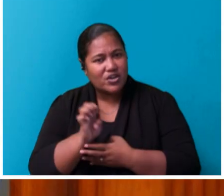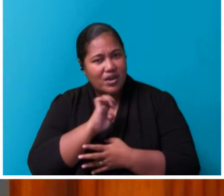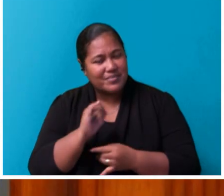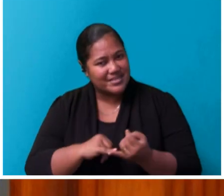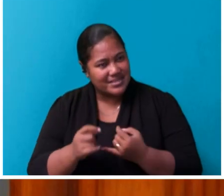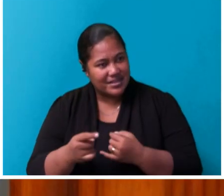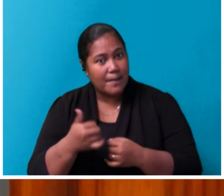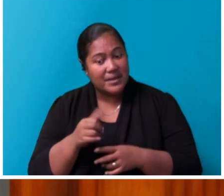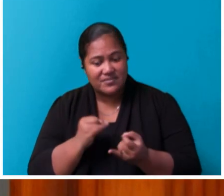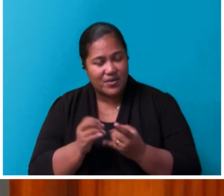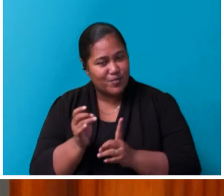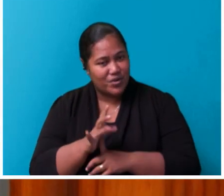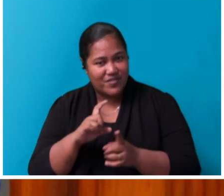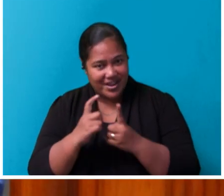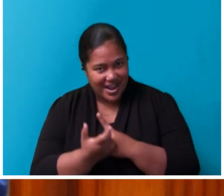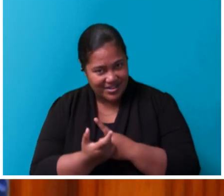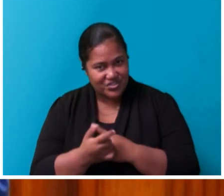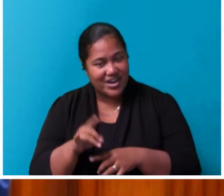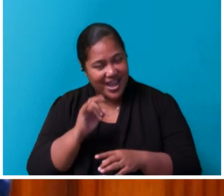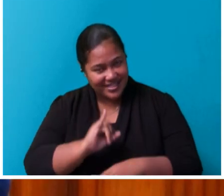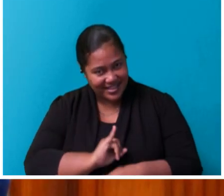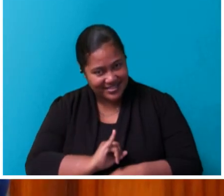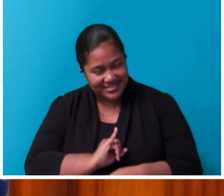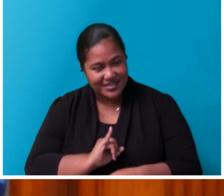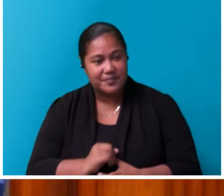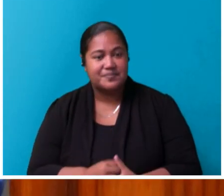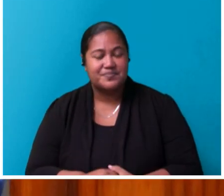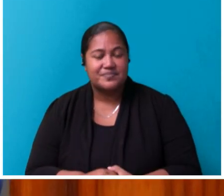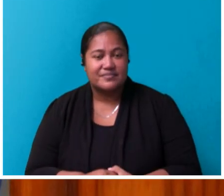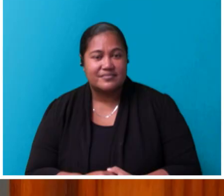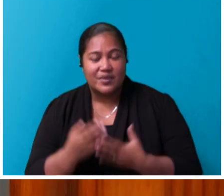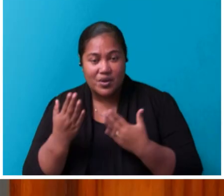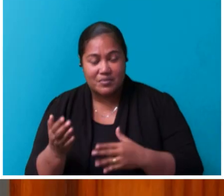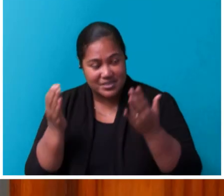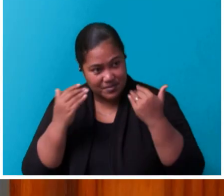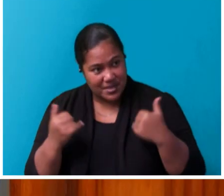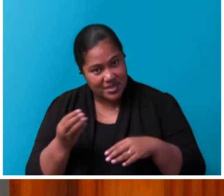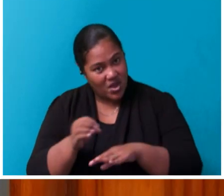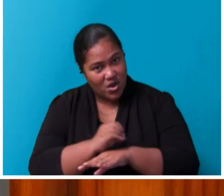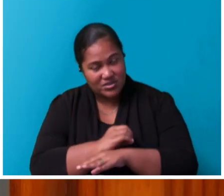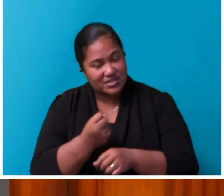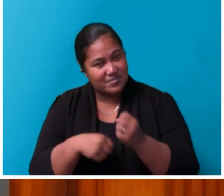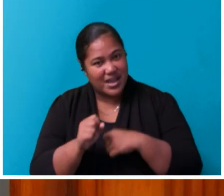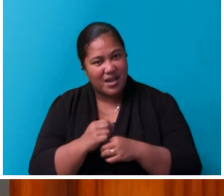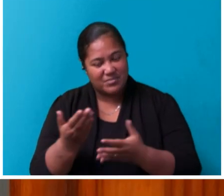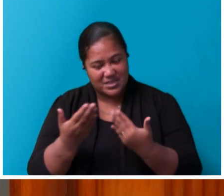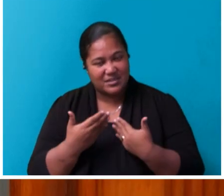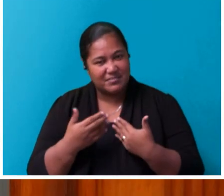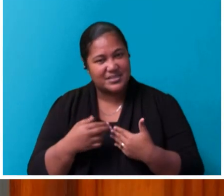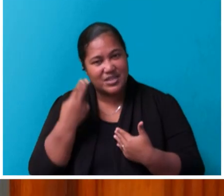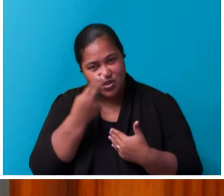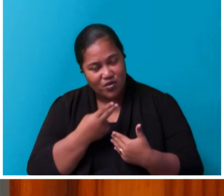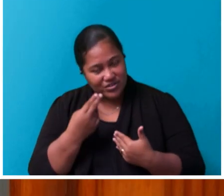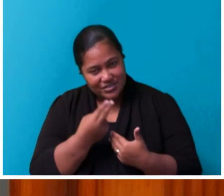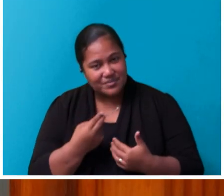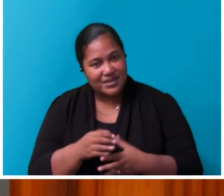part of our cultural heritage and identity. Honorable Speaker, the ocean has long been a source of nourishment, community, and